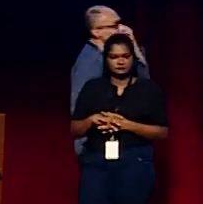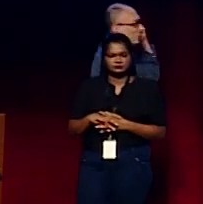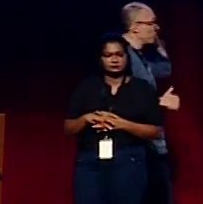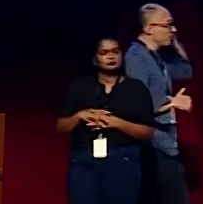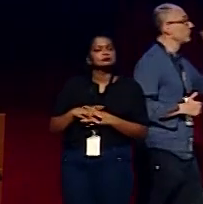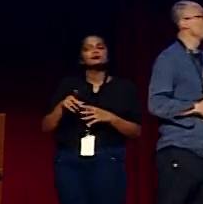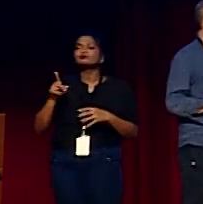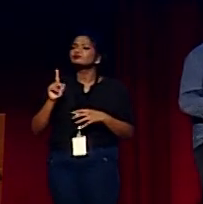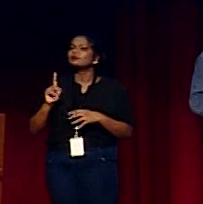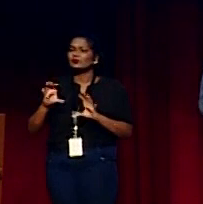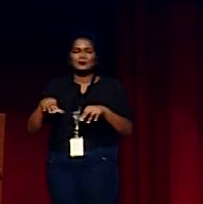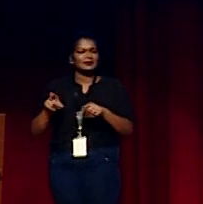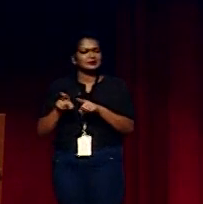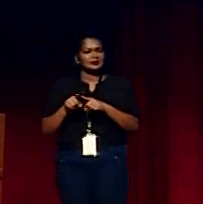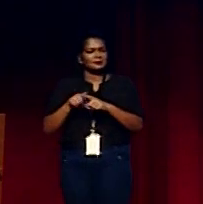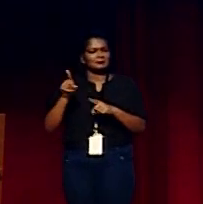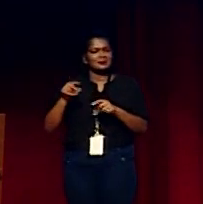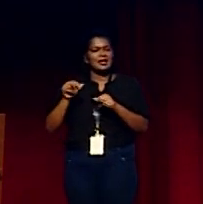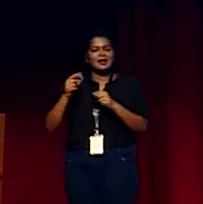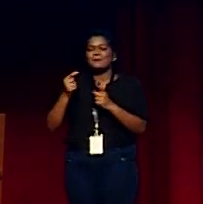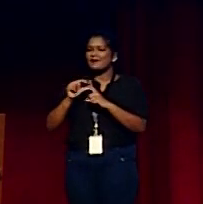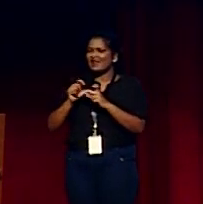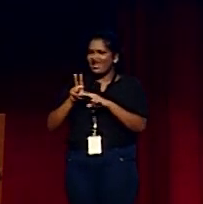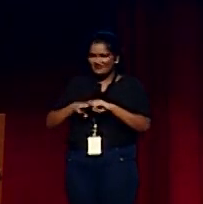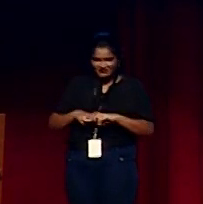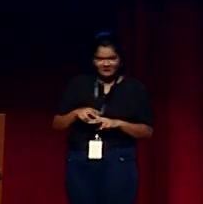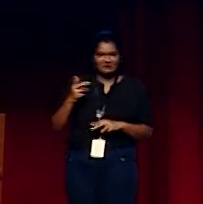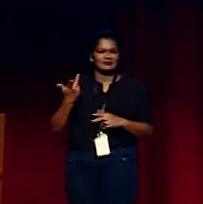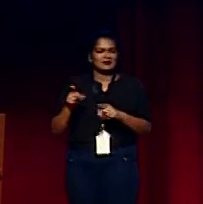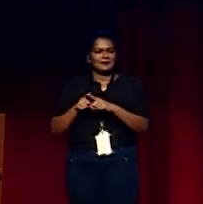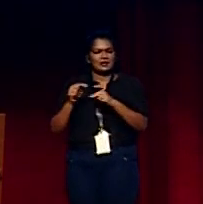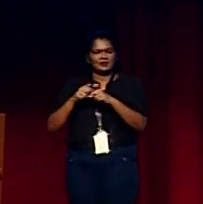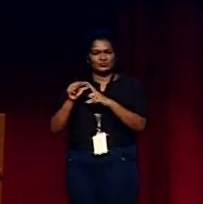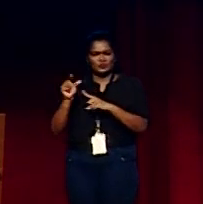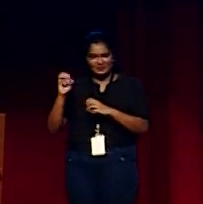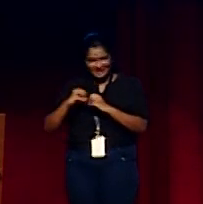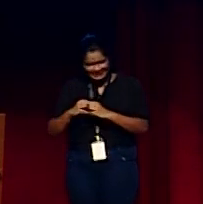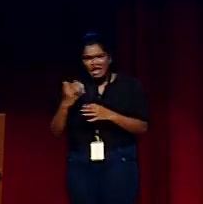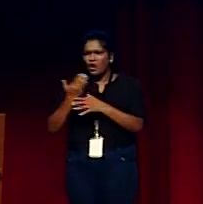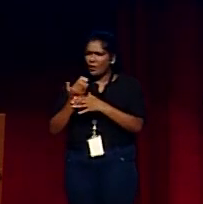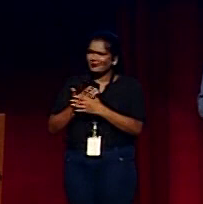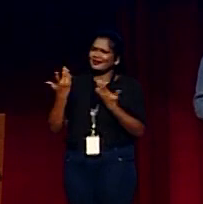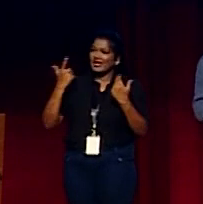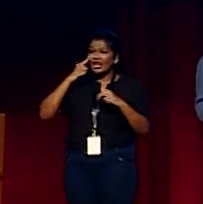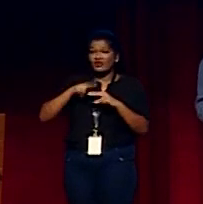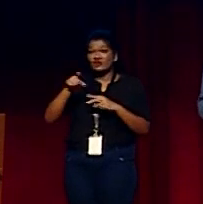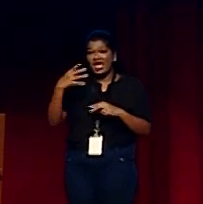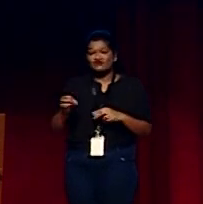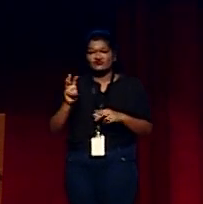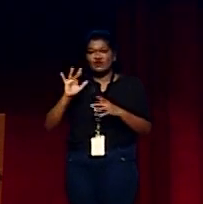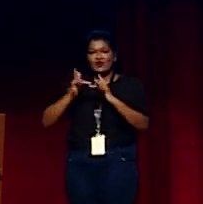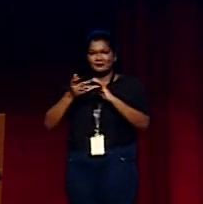You can do it for print. You can start building a PDF, of course, you know, like you would do out of a LaTeX document or out of your